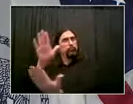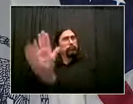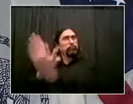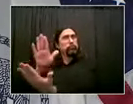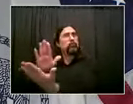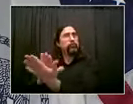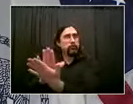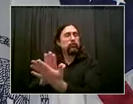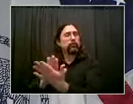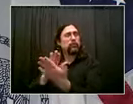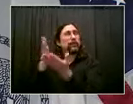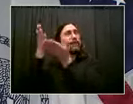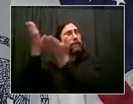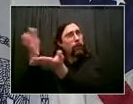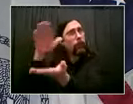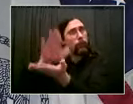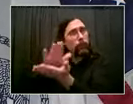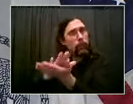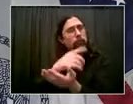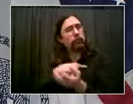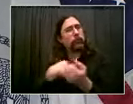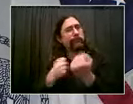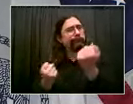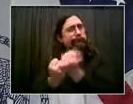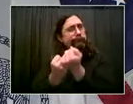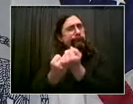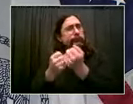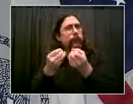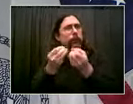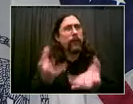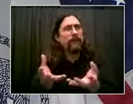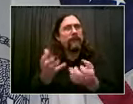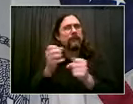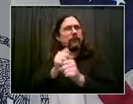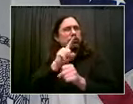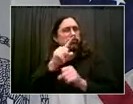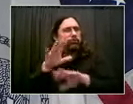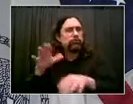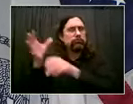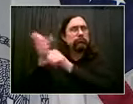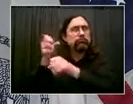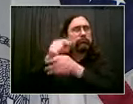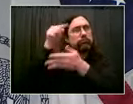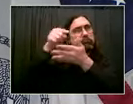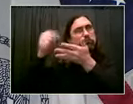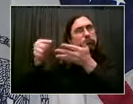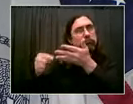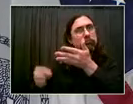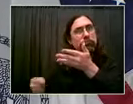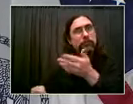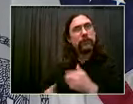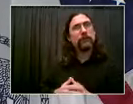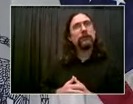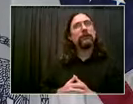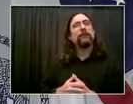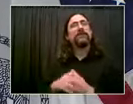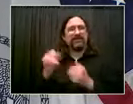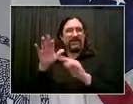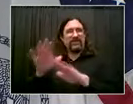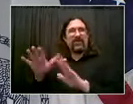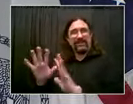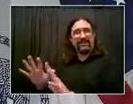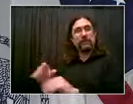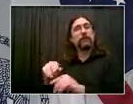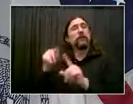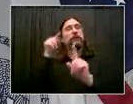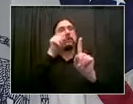parents who, you know, have done their best to be at home teachers. They've done their best to support their kids. They've done their best to juggle work and other obligations. They're ready for a